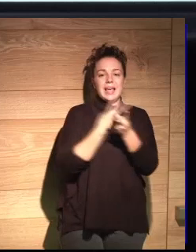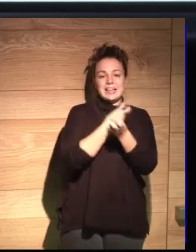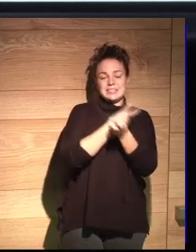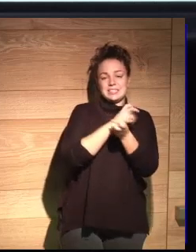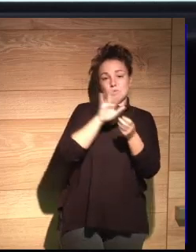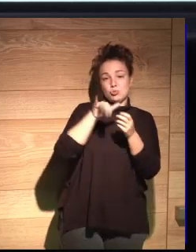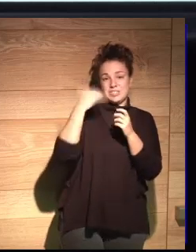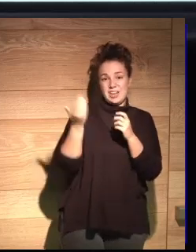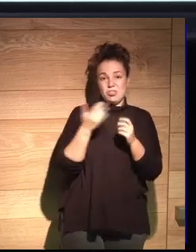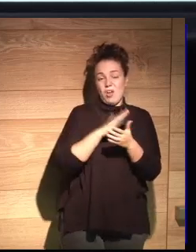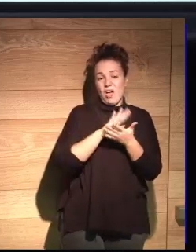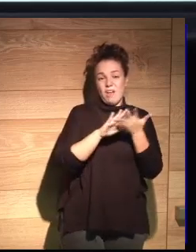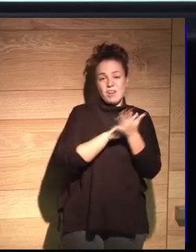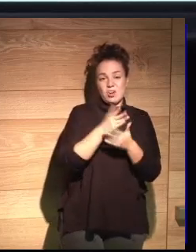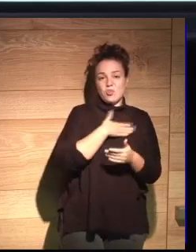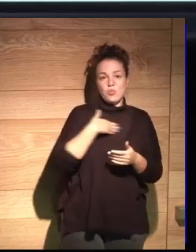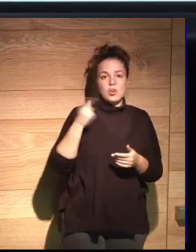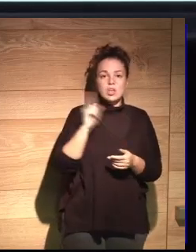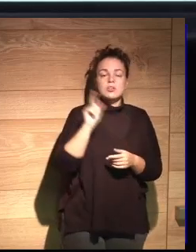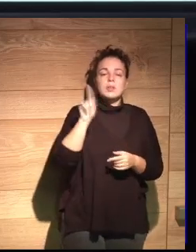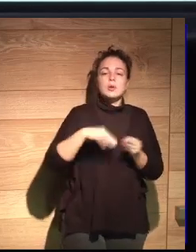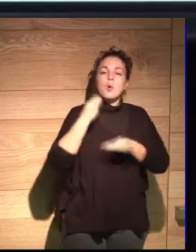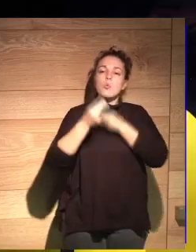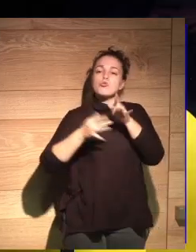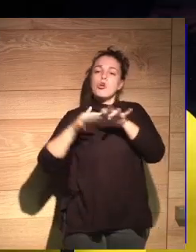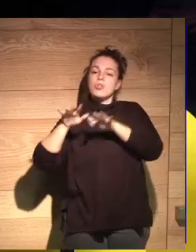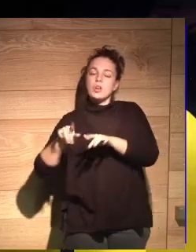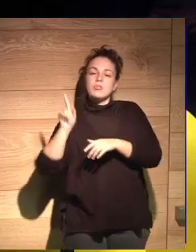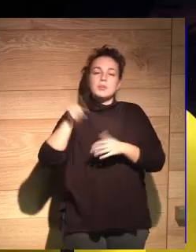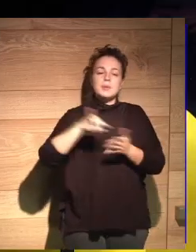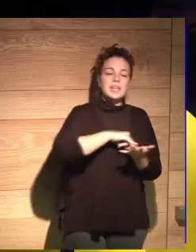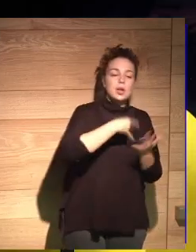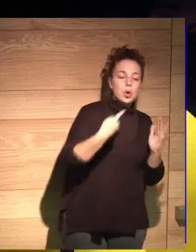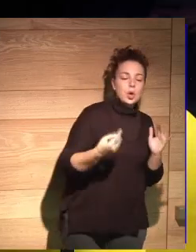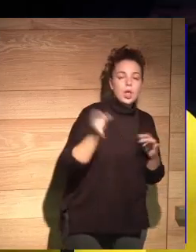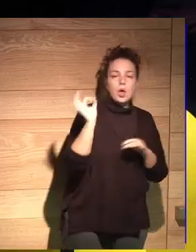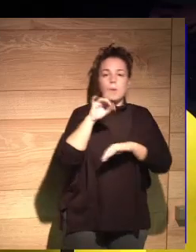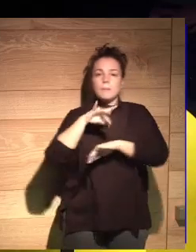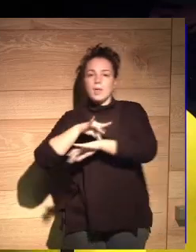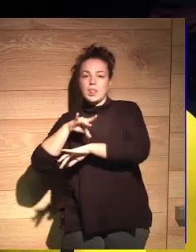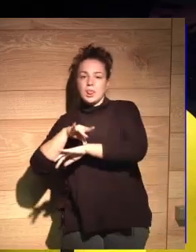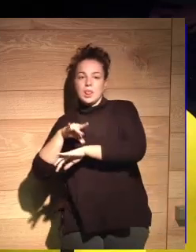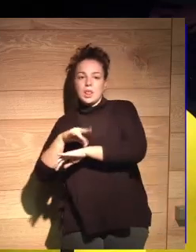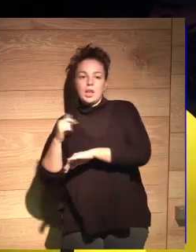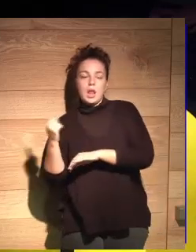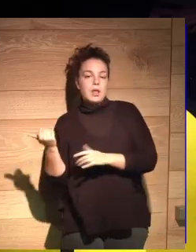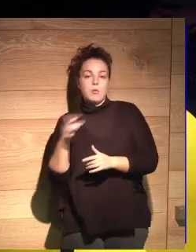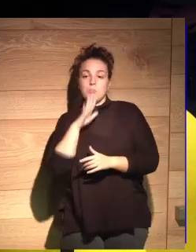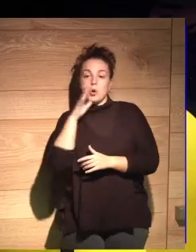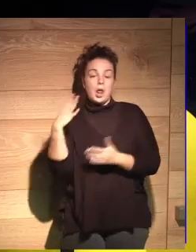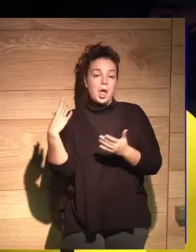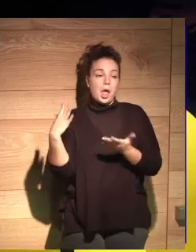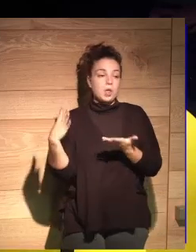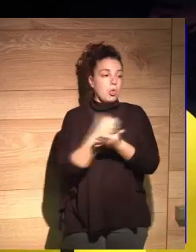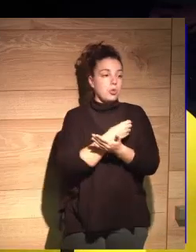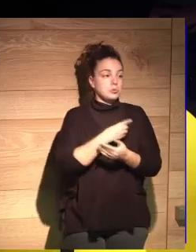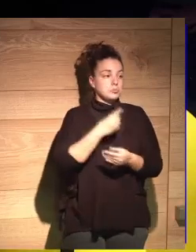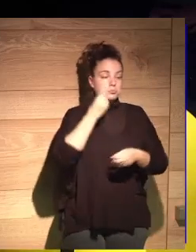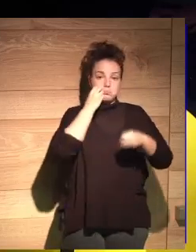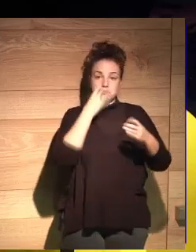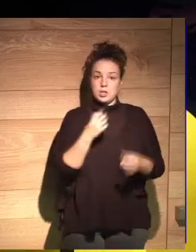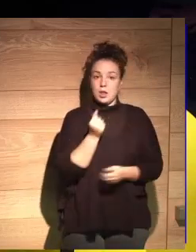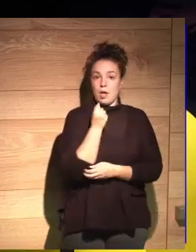about exoskeletons or use of computers or technologies or medicine, because we